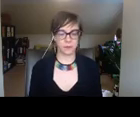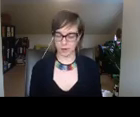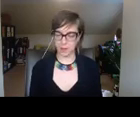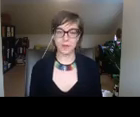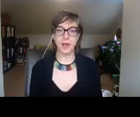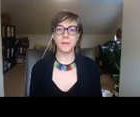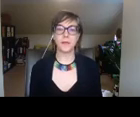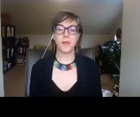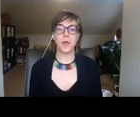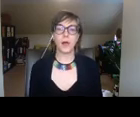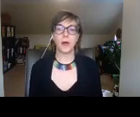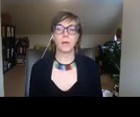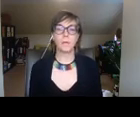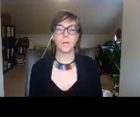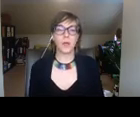talk about today.